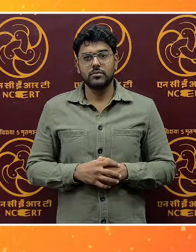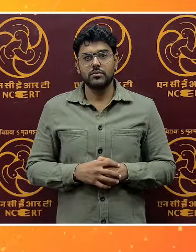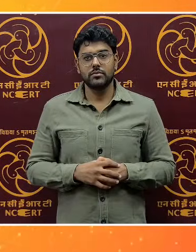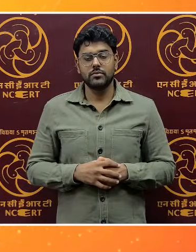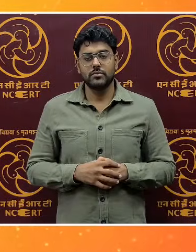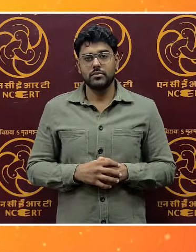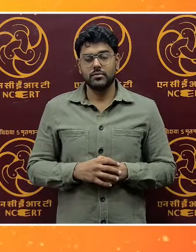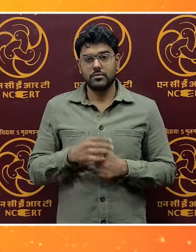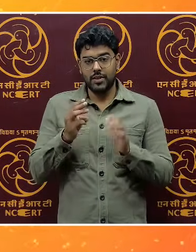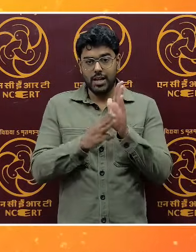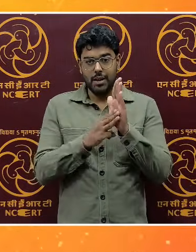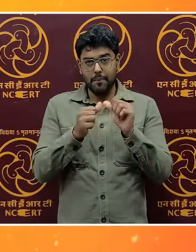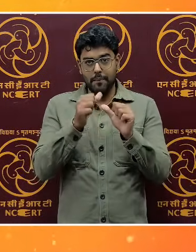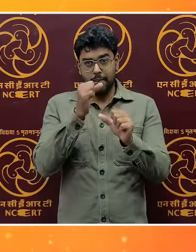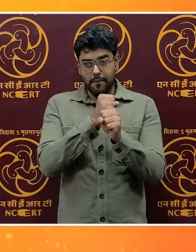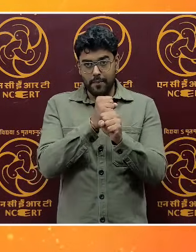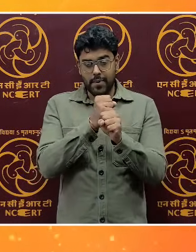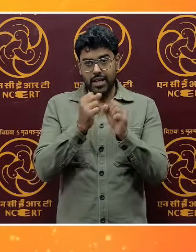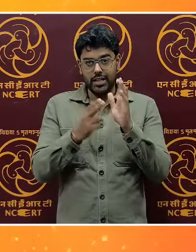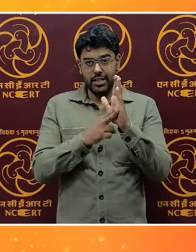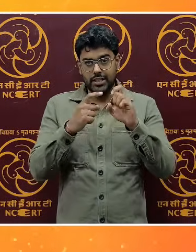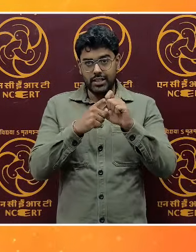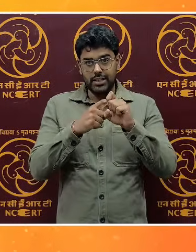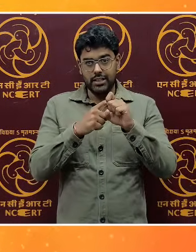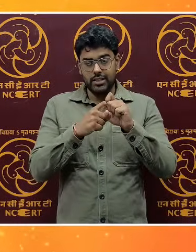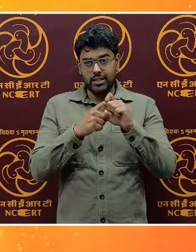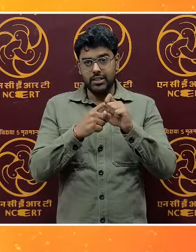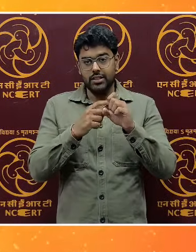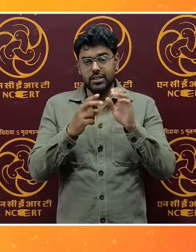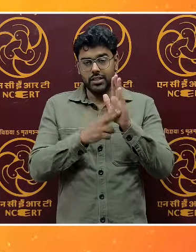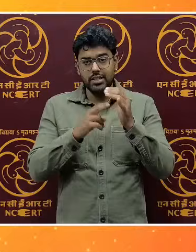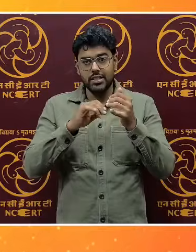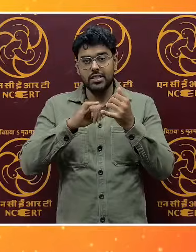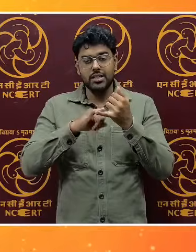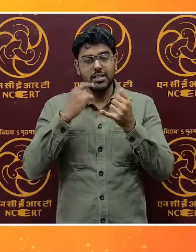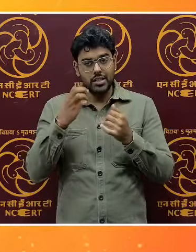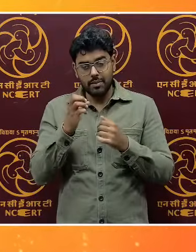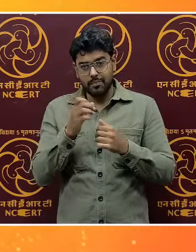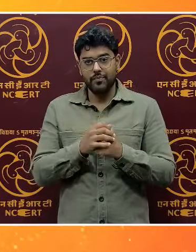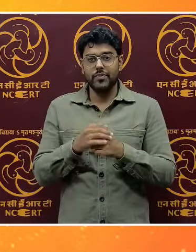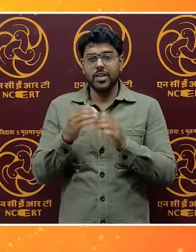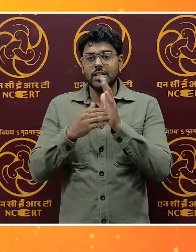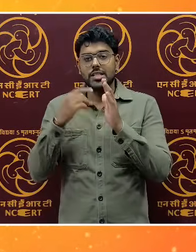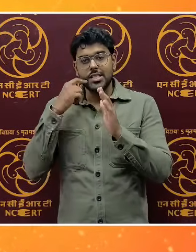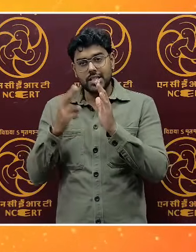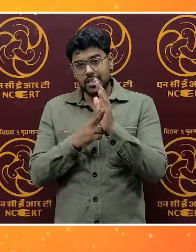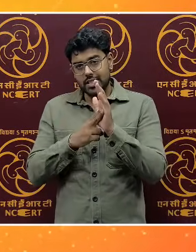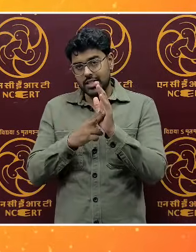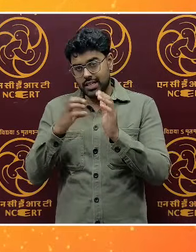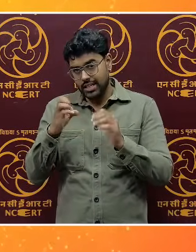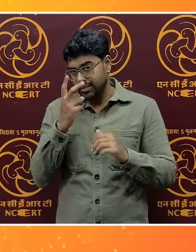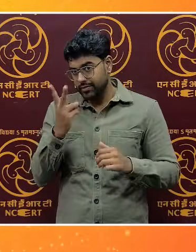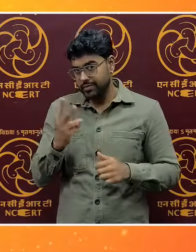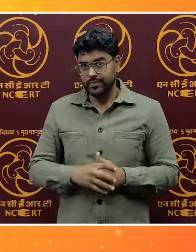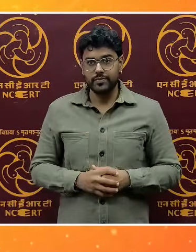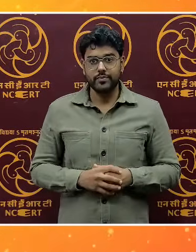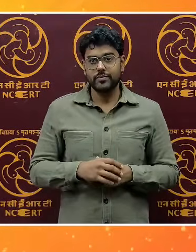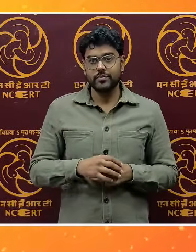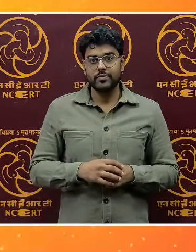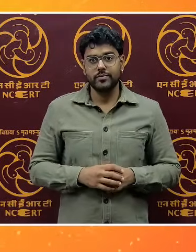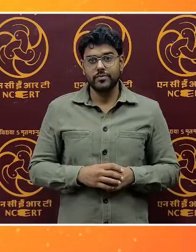This is magnesium ribbon. Okay. Okay. These are zinc. Okay. And this